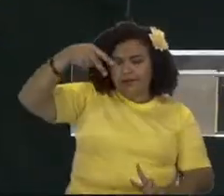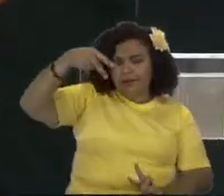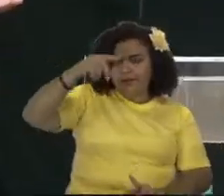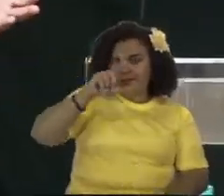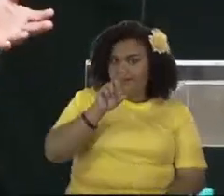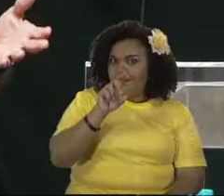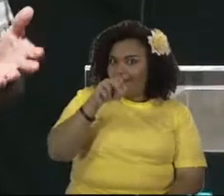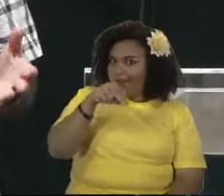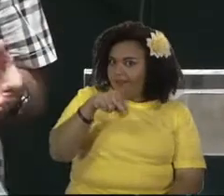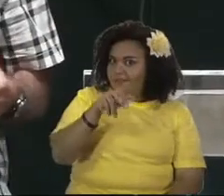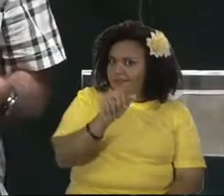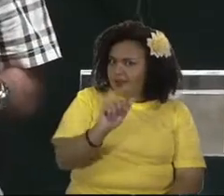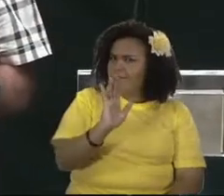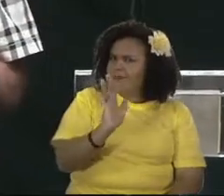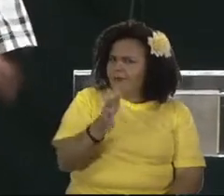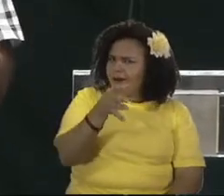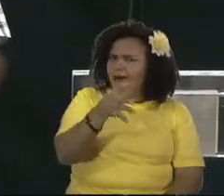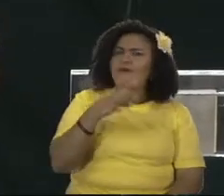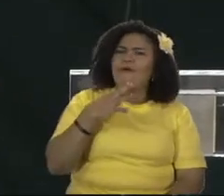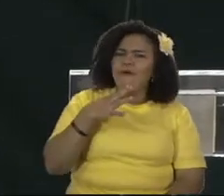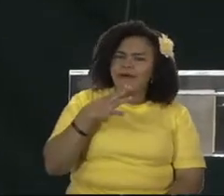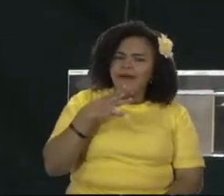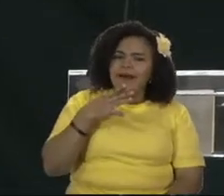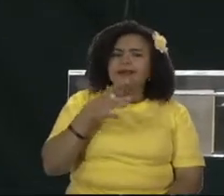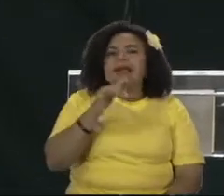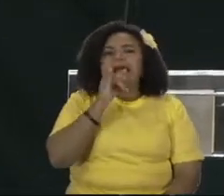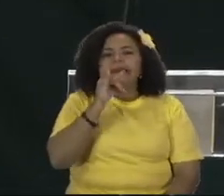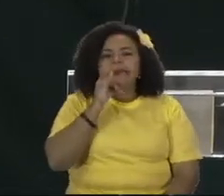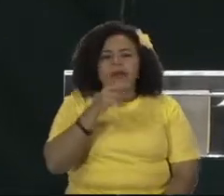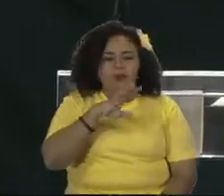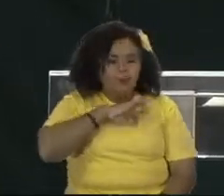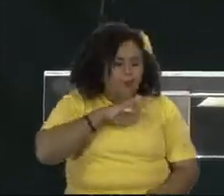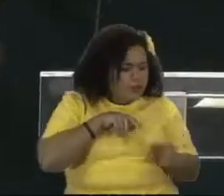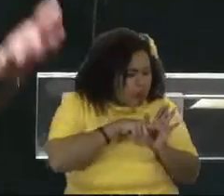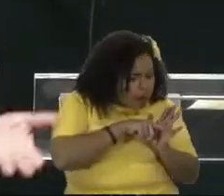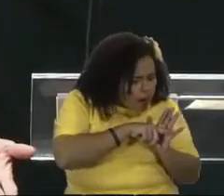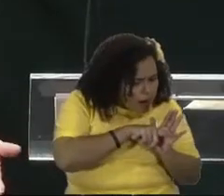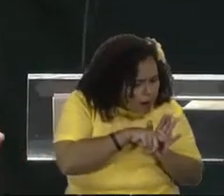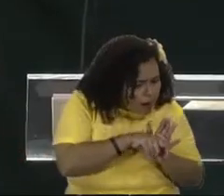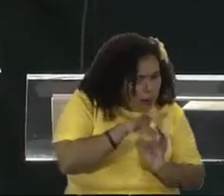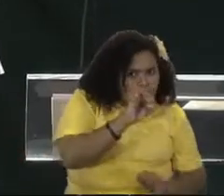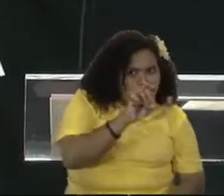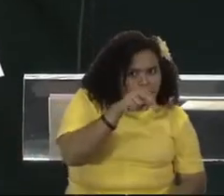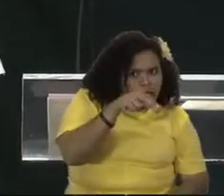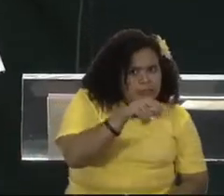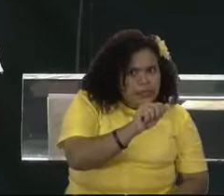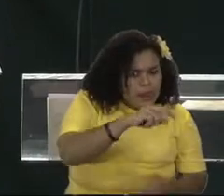Have you ever heard about it? I'm pretty sure. And many people knows,